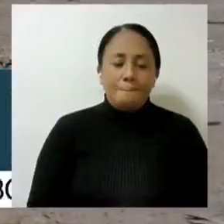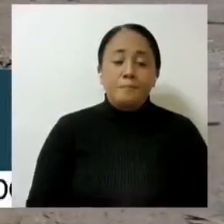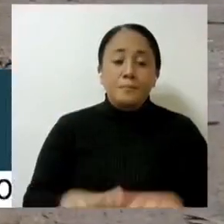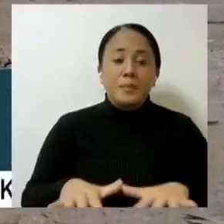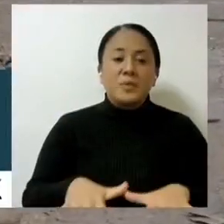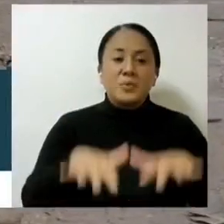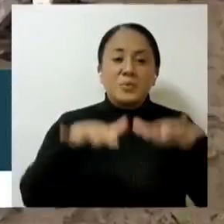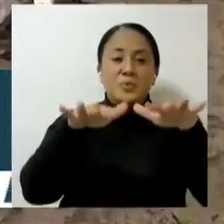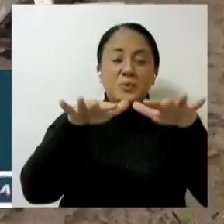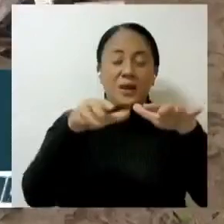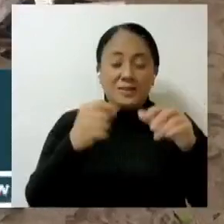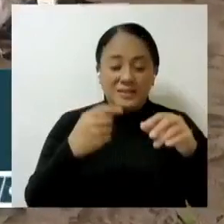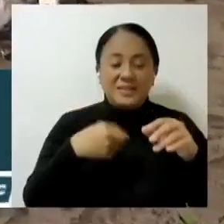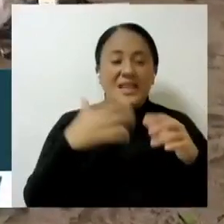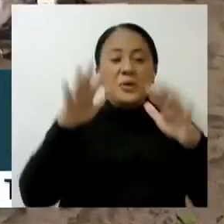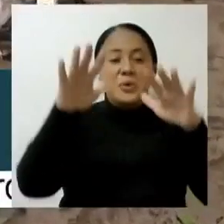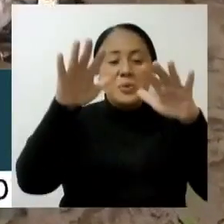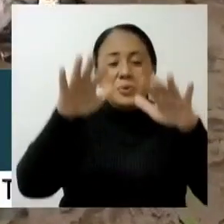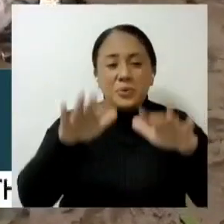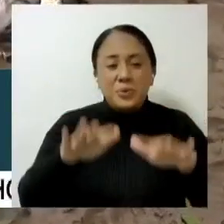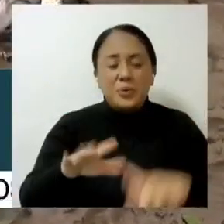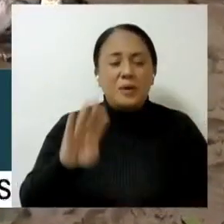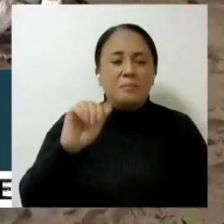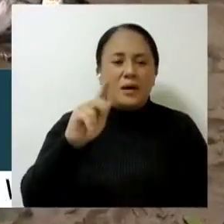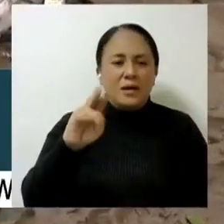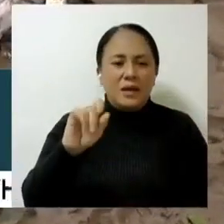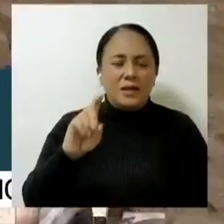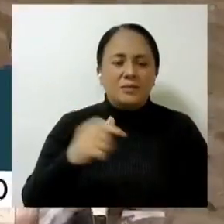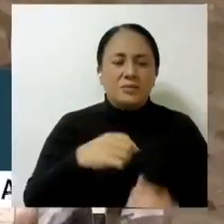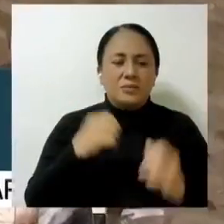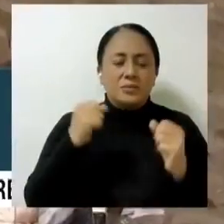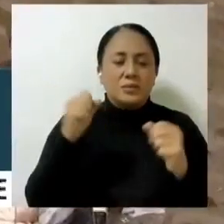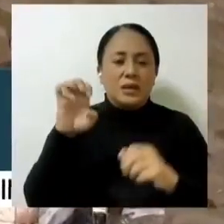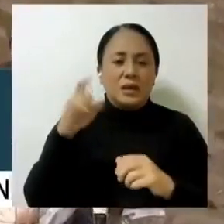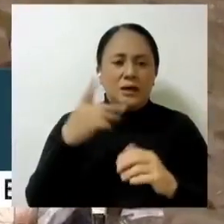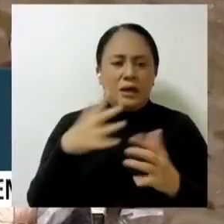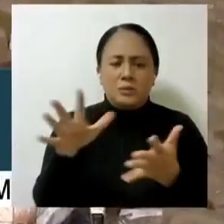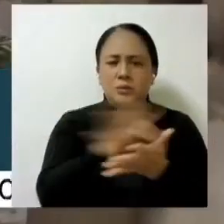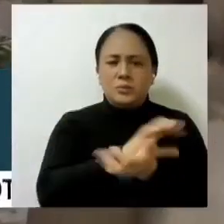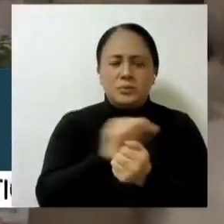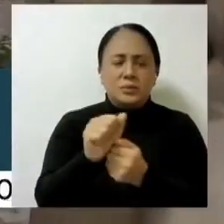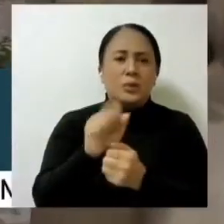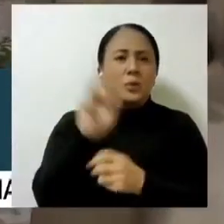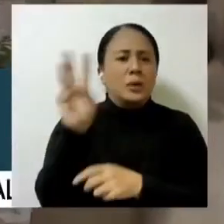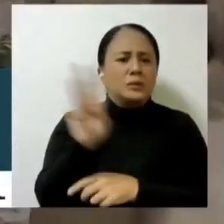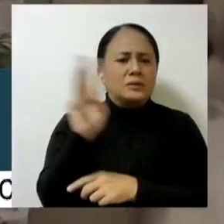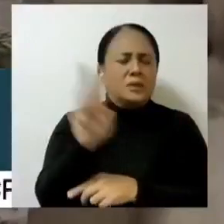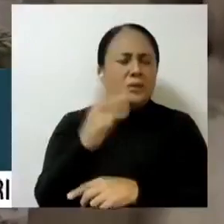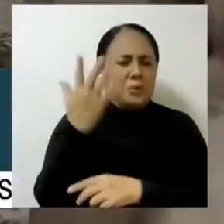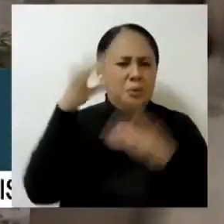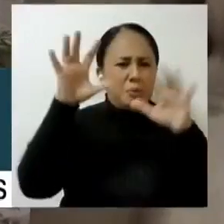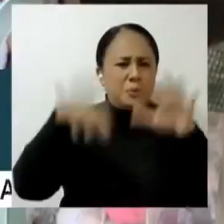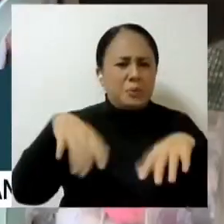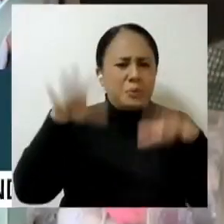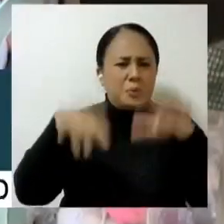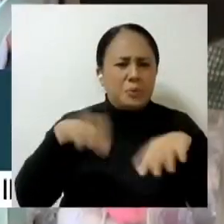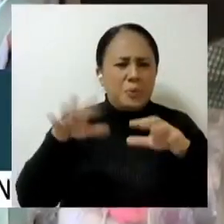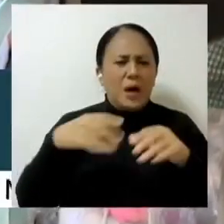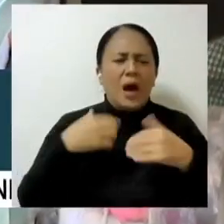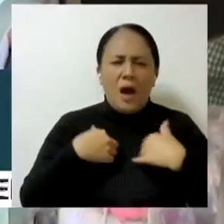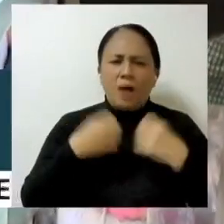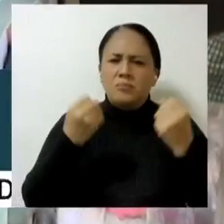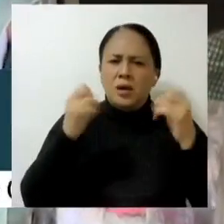but when the powerful typhoon slammed Abra on Wednesday, the heavy rains it brought caused floods which trapped some residents on